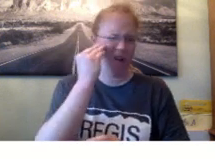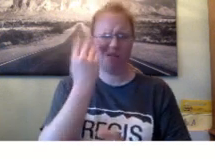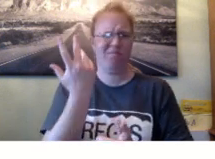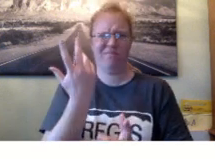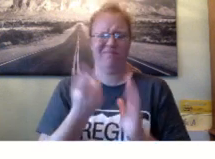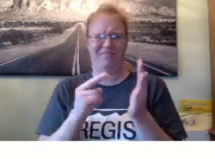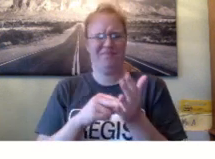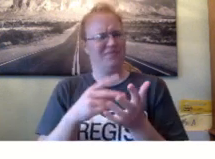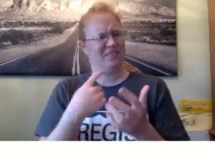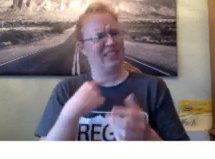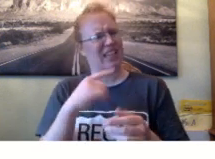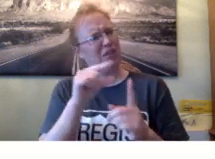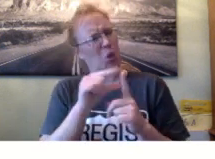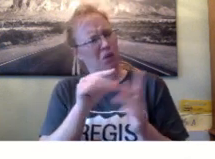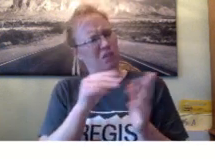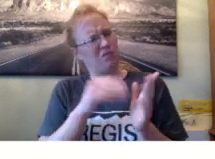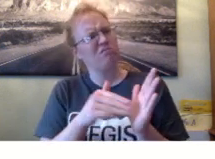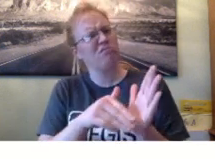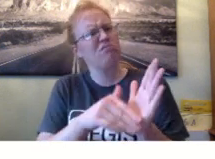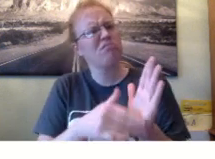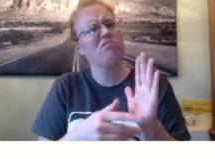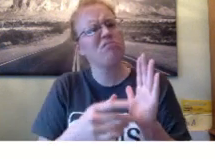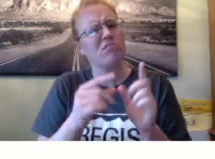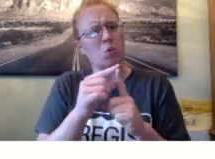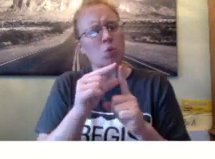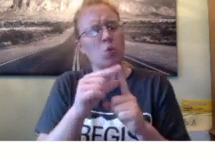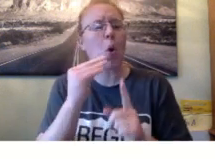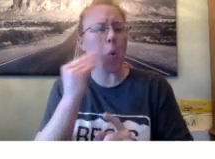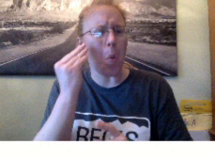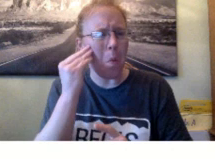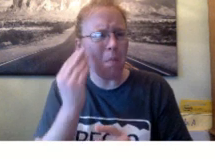We've had that word quite a bit. What is the word home?